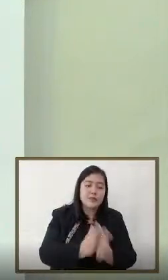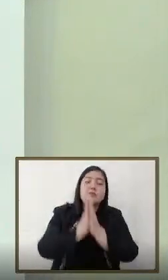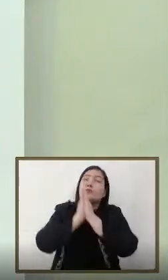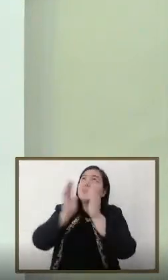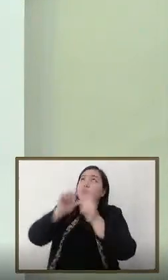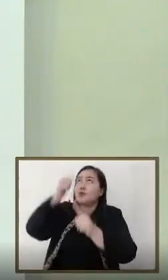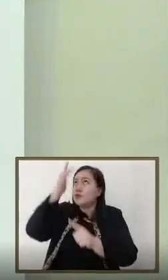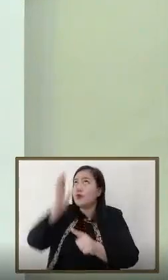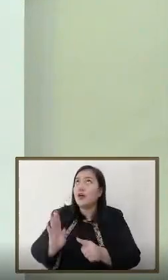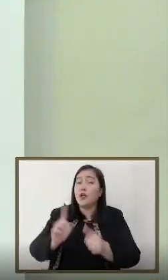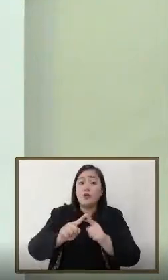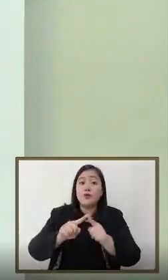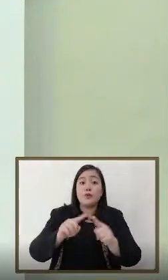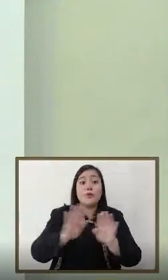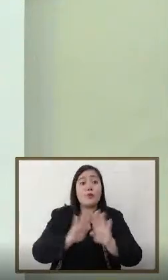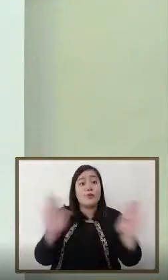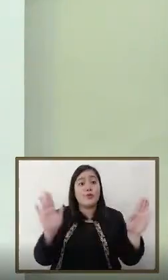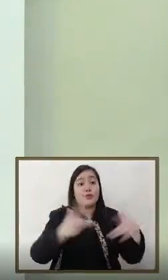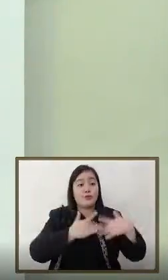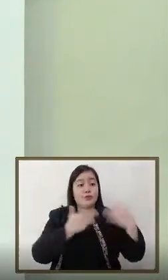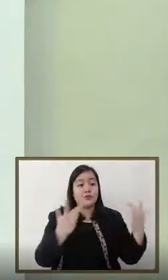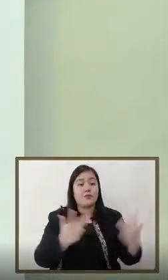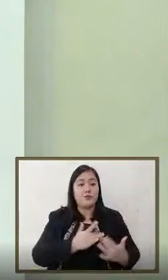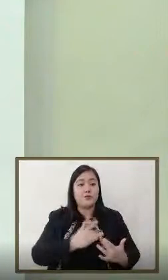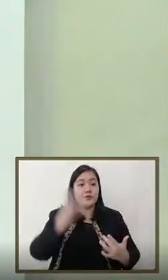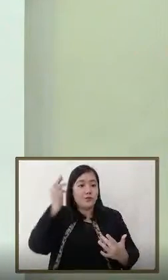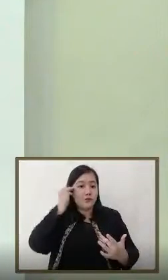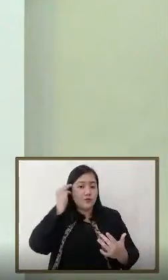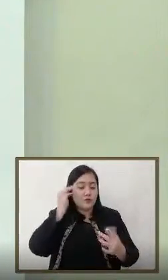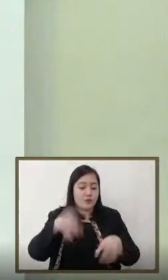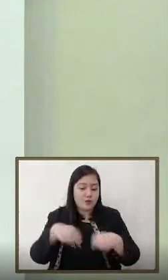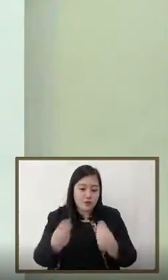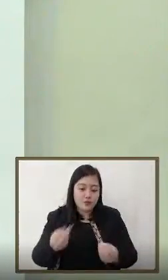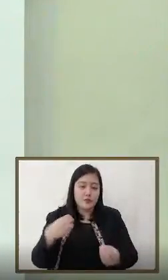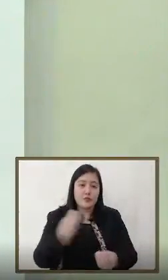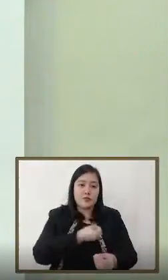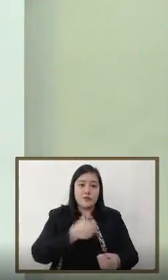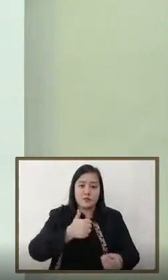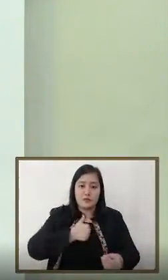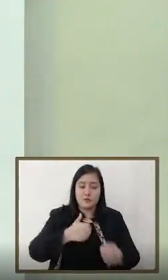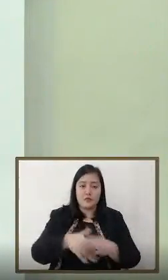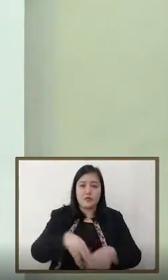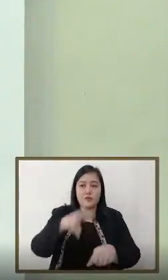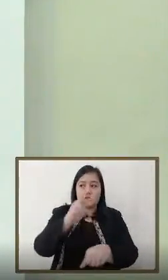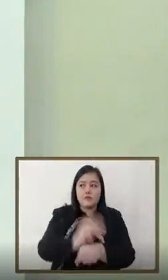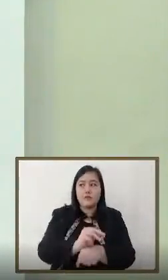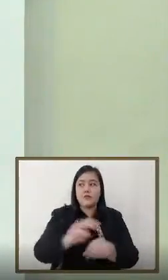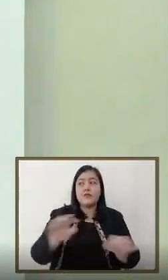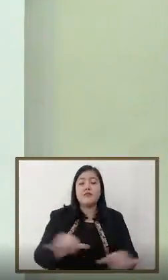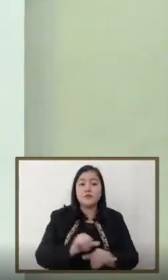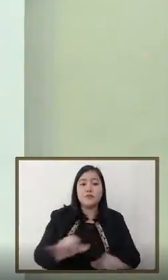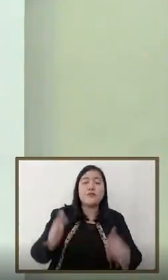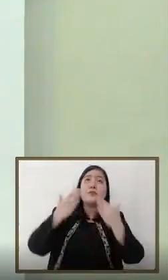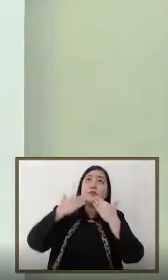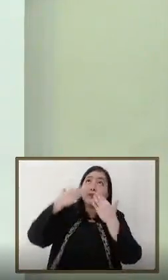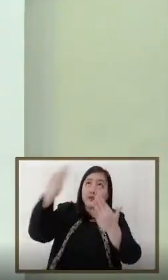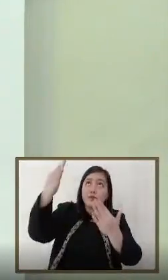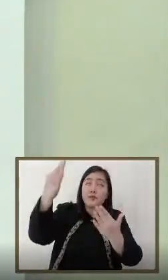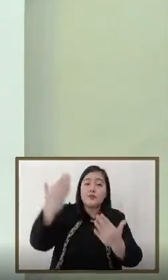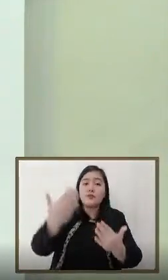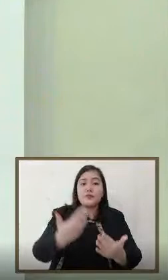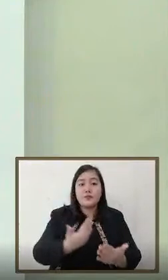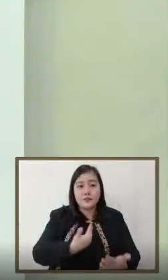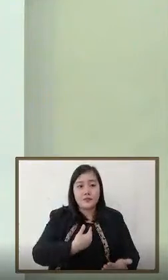and mind to give ourselves to the ministry. Thank you so much, Mama. And also, I want to thank God for giving me my husband,